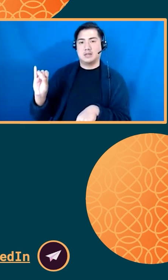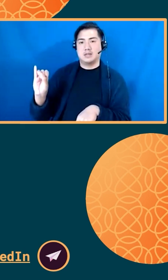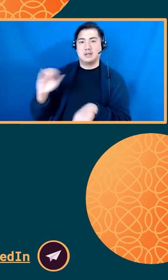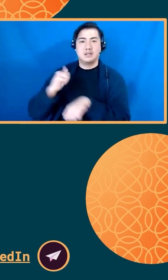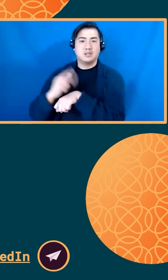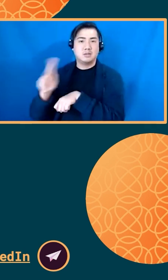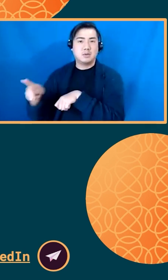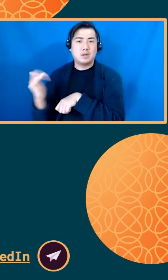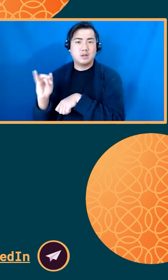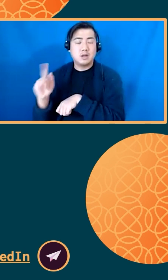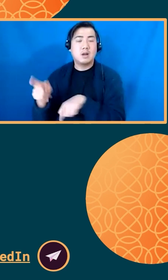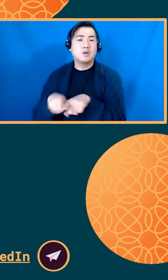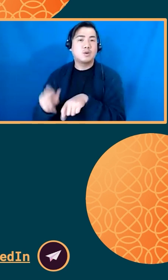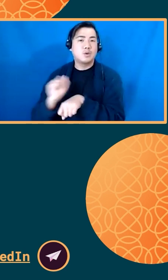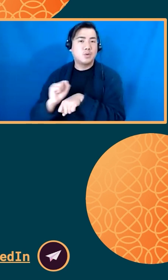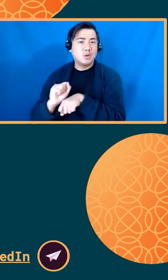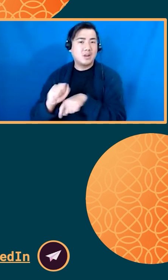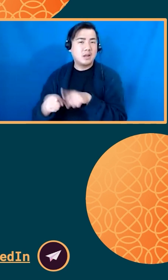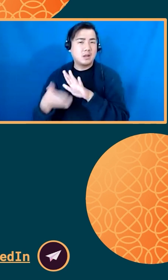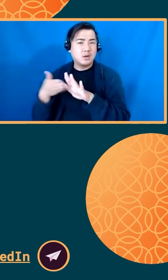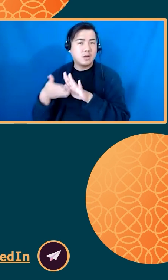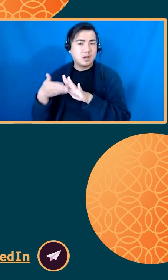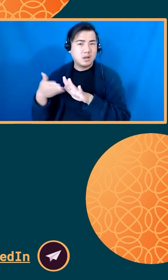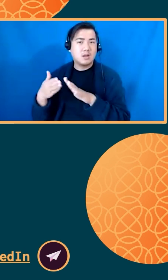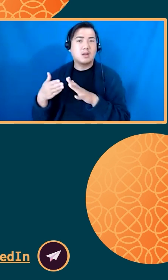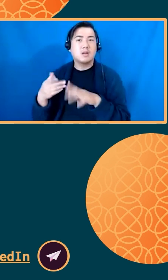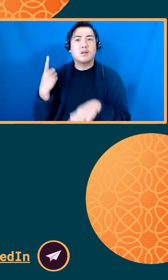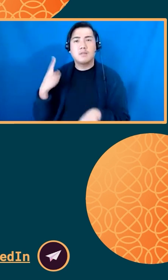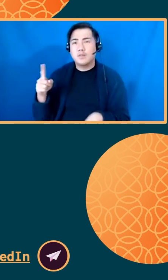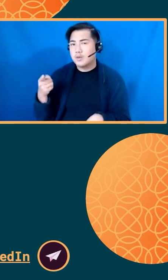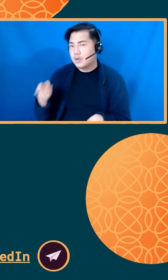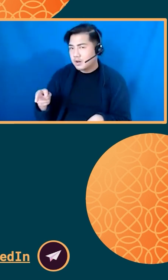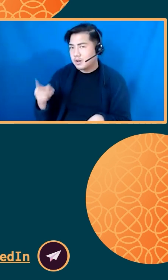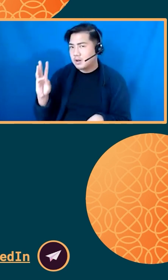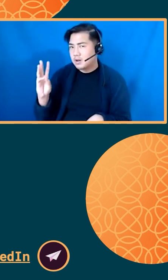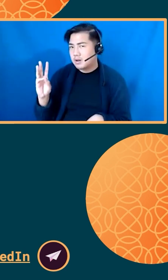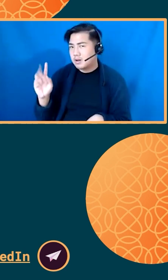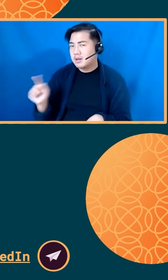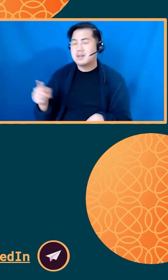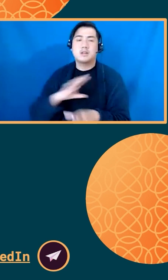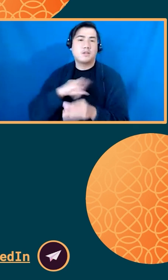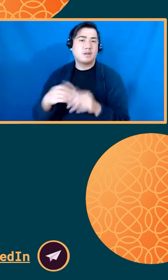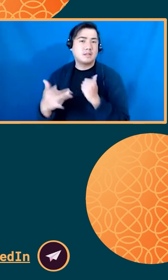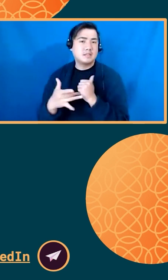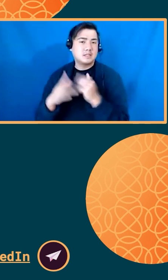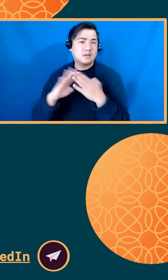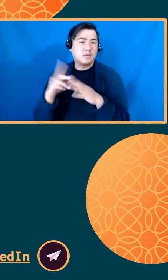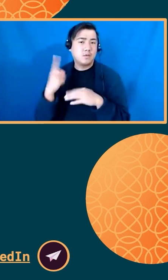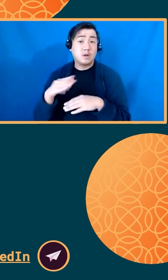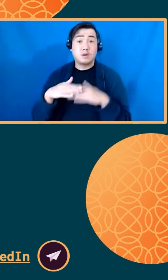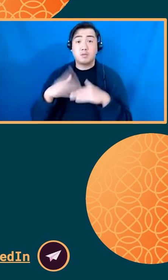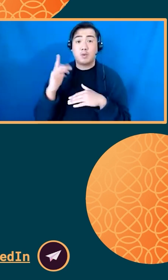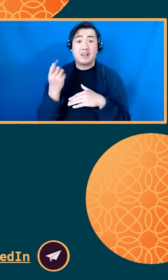has served as the operations manager at PDX WIT and has been part of the tech community for over 11